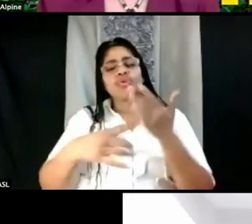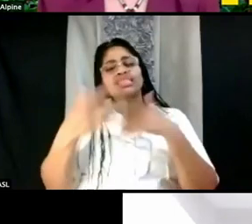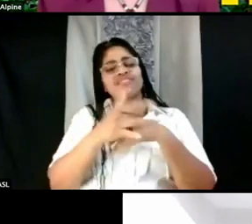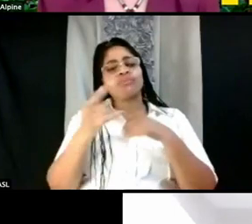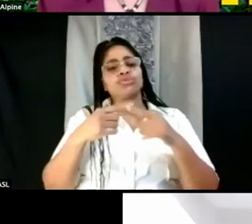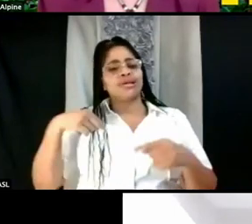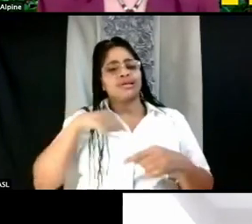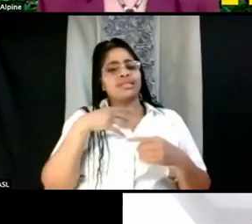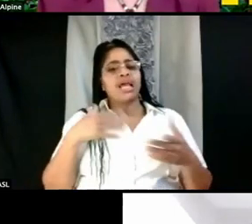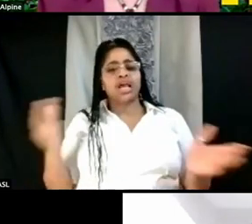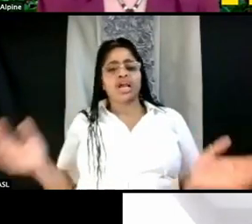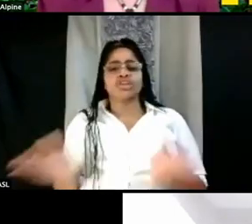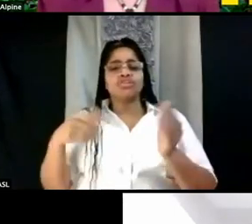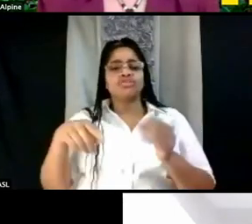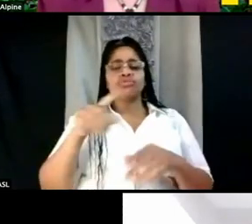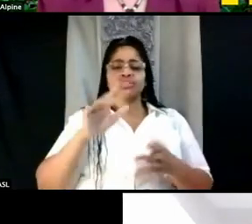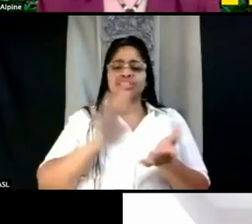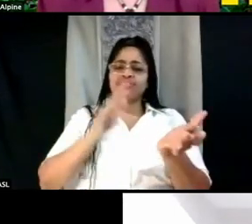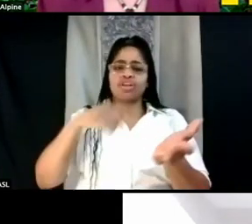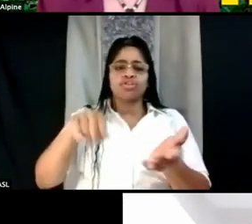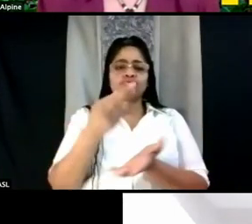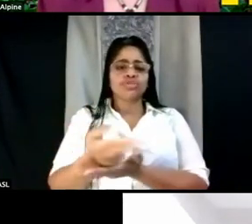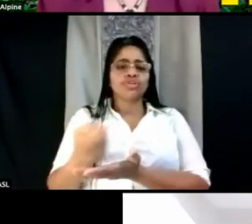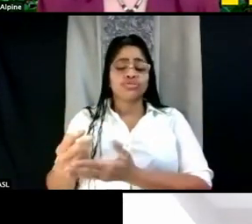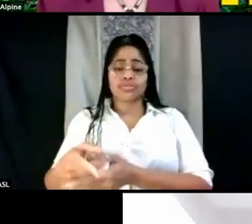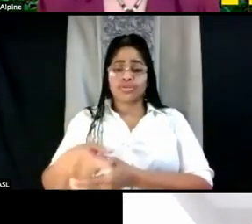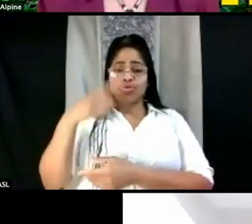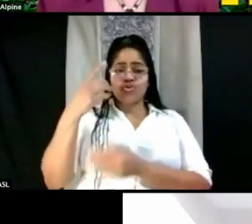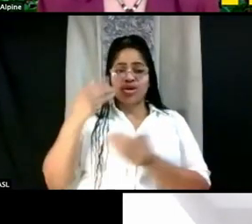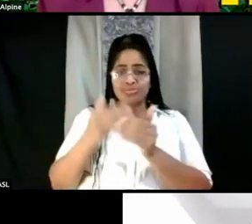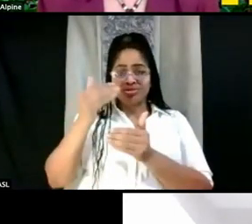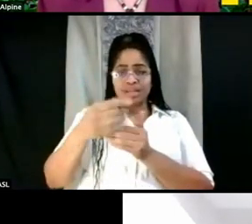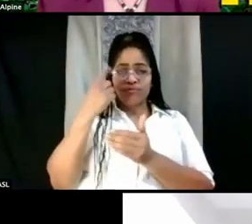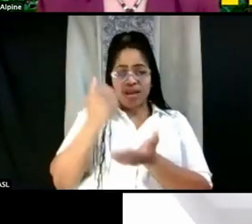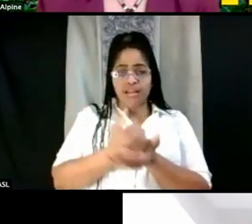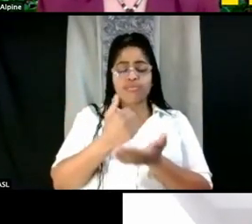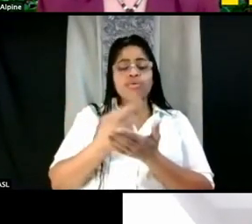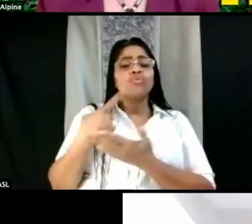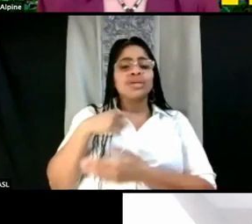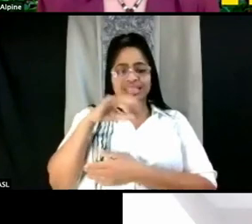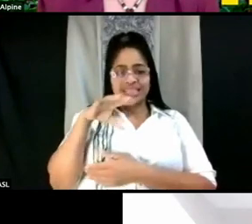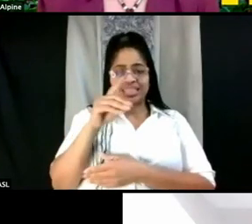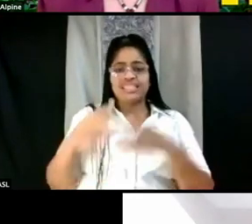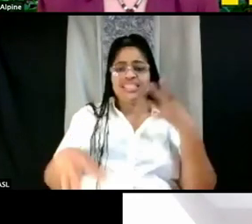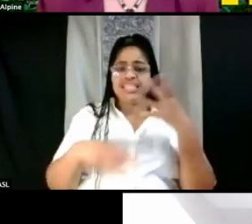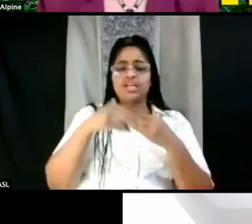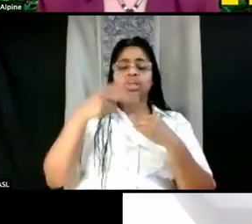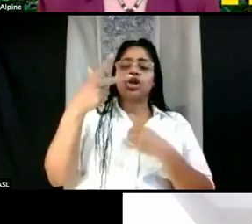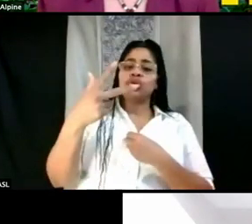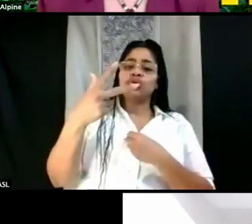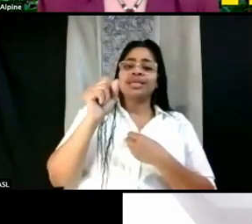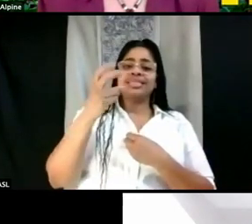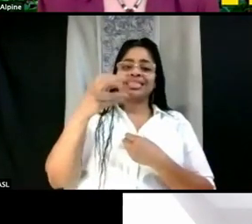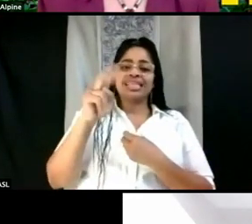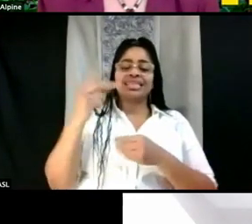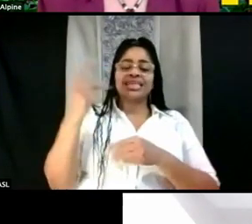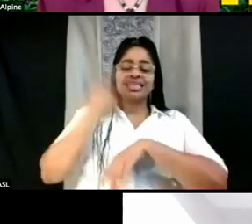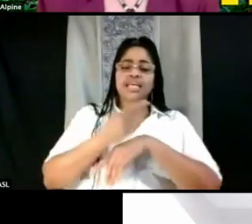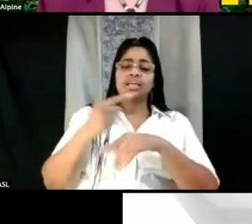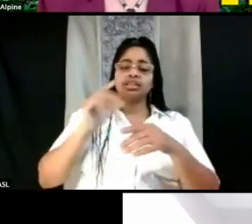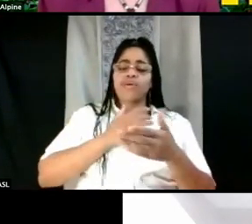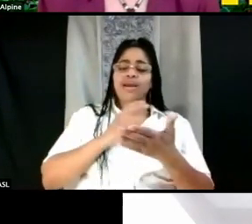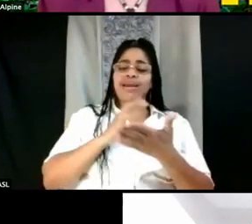taking advantage of those resources. As one step to help, we did add the 3 season days to the calendar this year. And